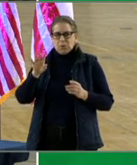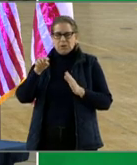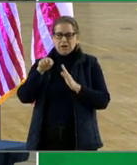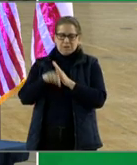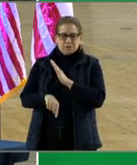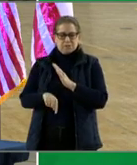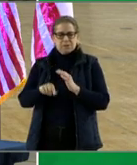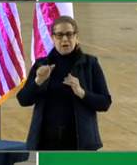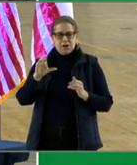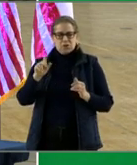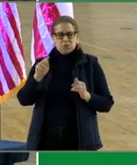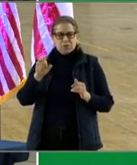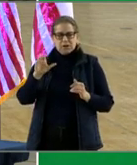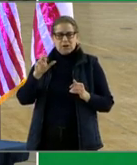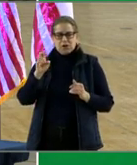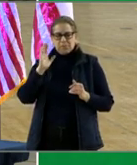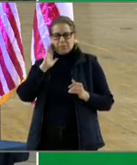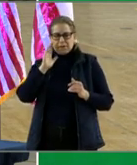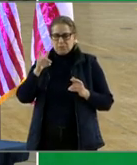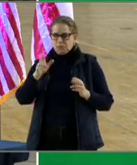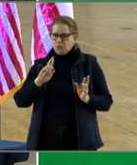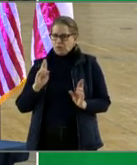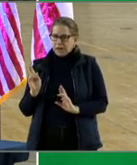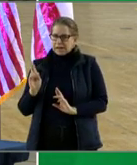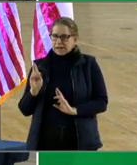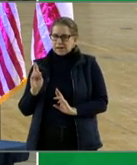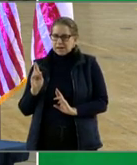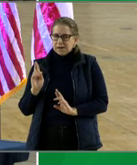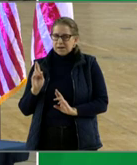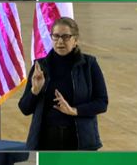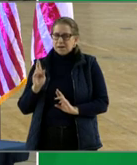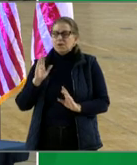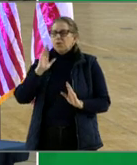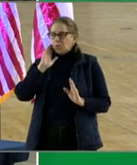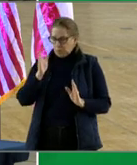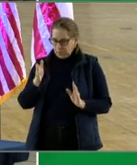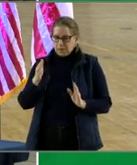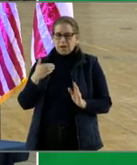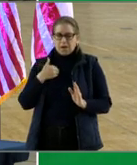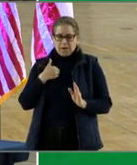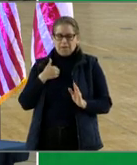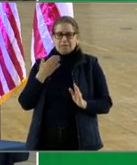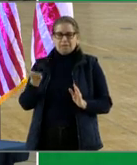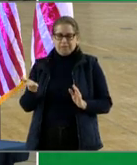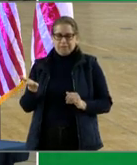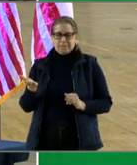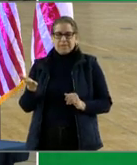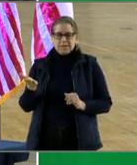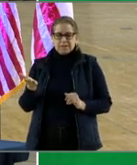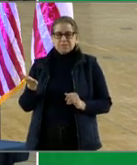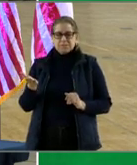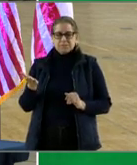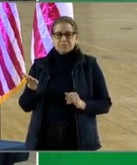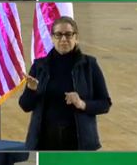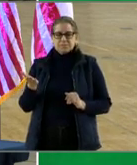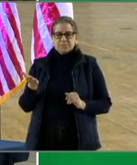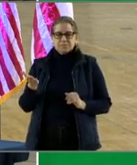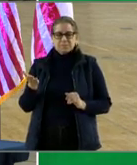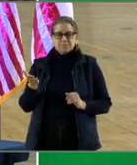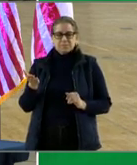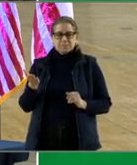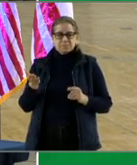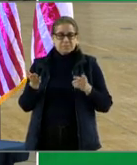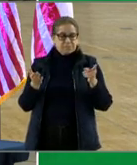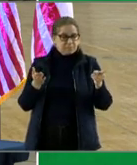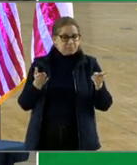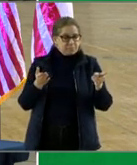our peak, we would still have that number of beds available. So whether you subscribe to the IHME